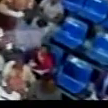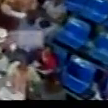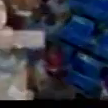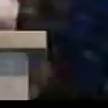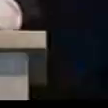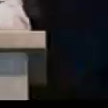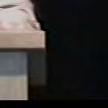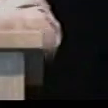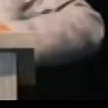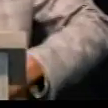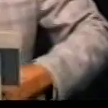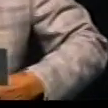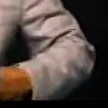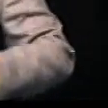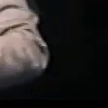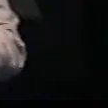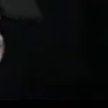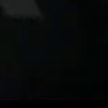My miracle is here.